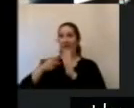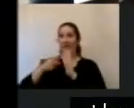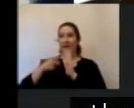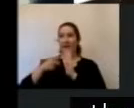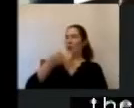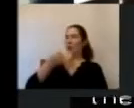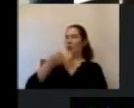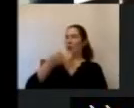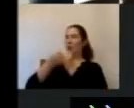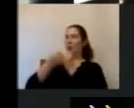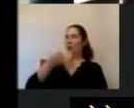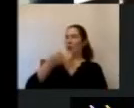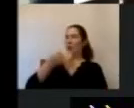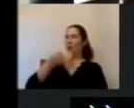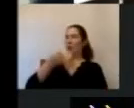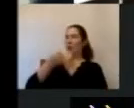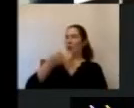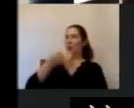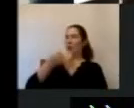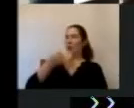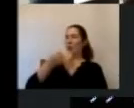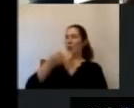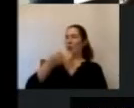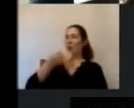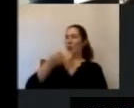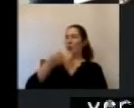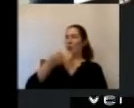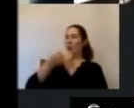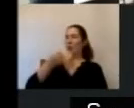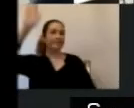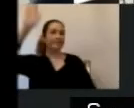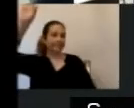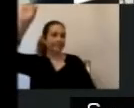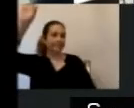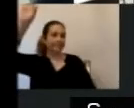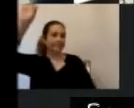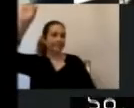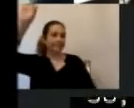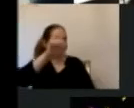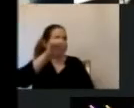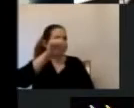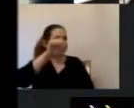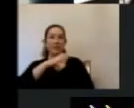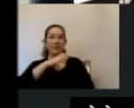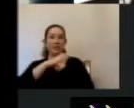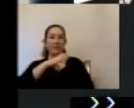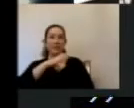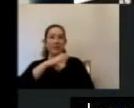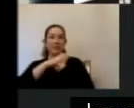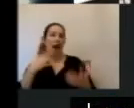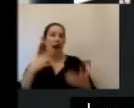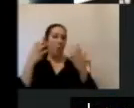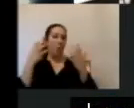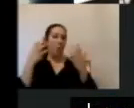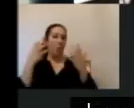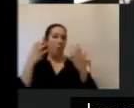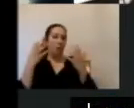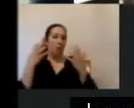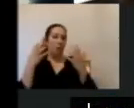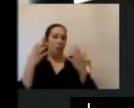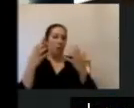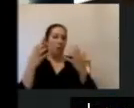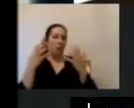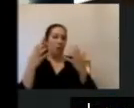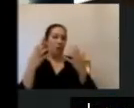to a senator at the State House and told him about that we were doing this, knowing that he has deaf members